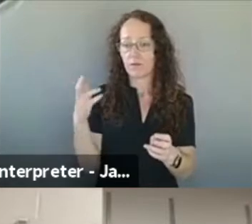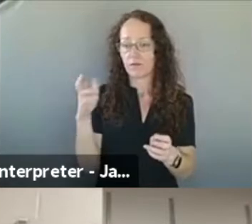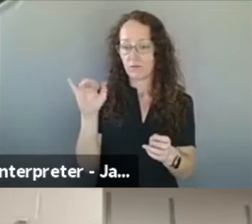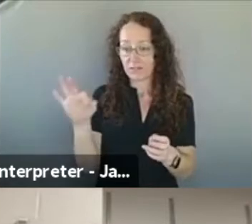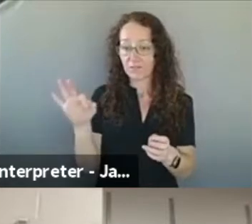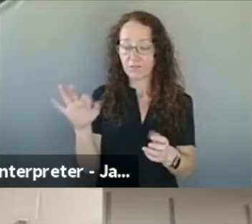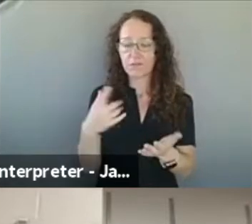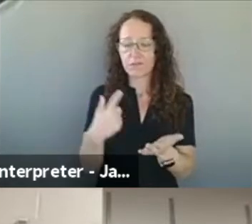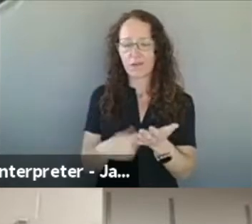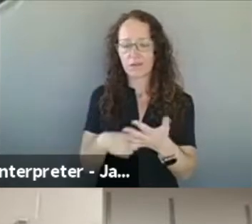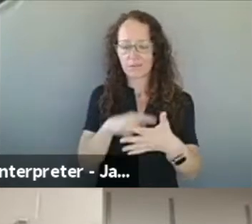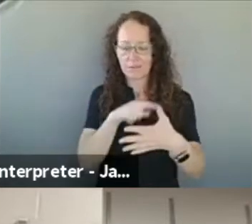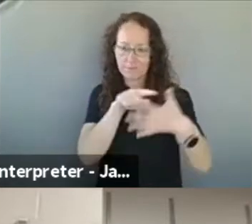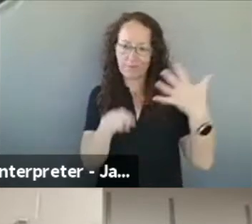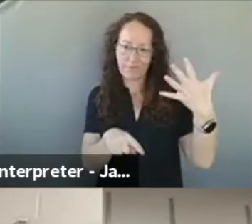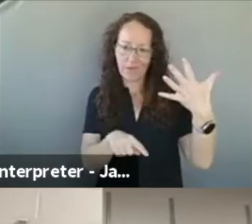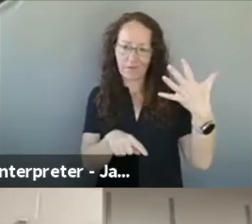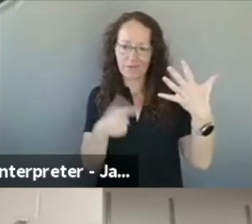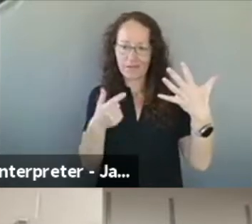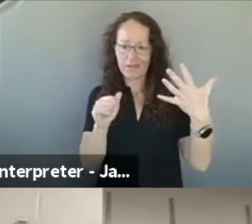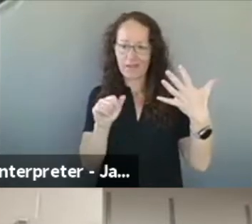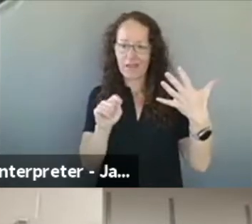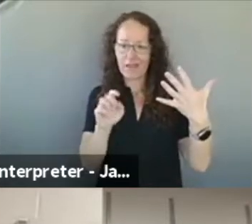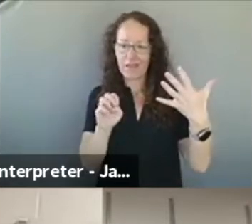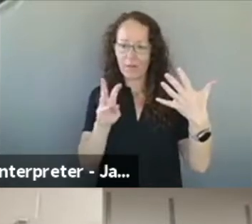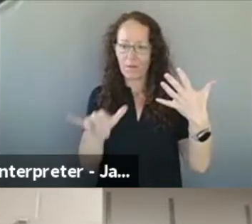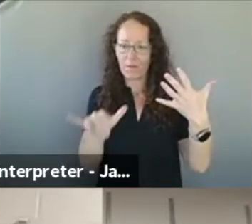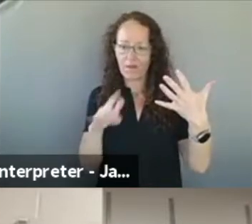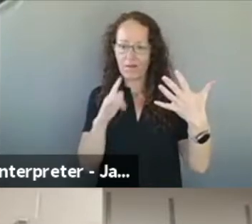He penned the 5 gateways of grief.